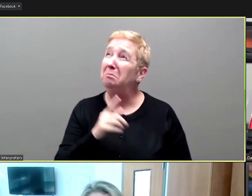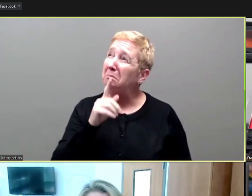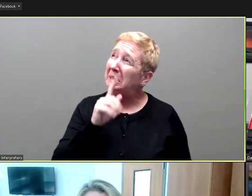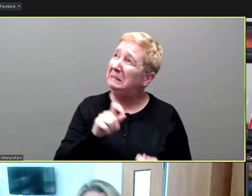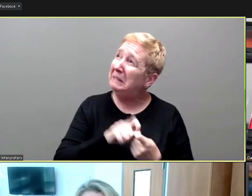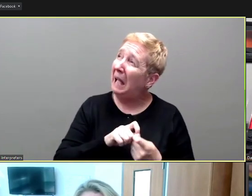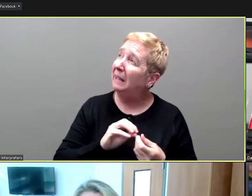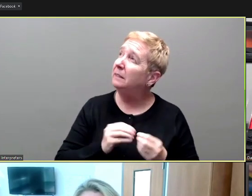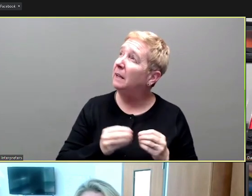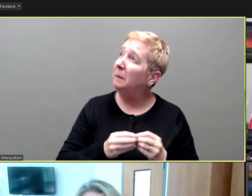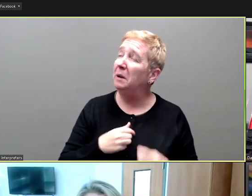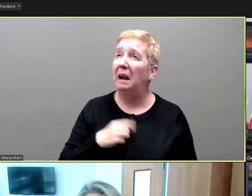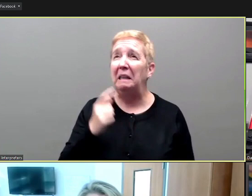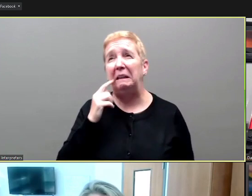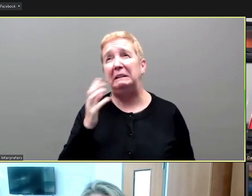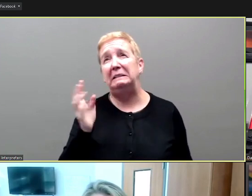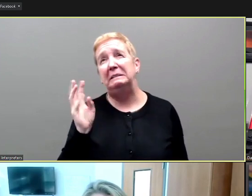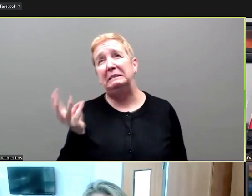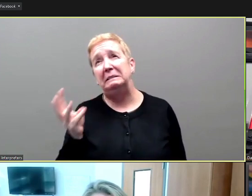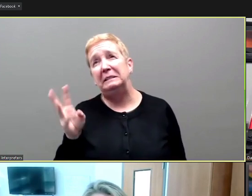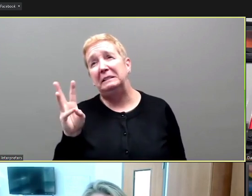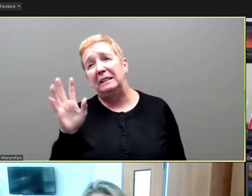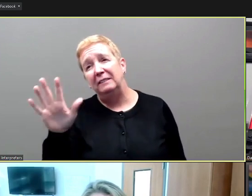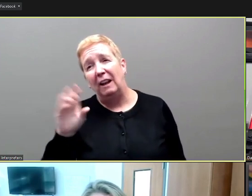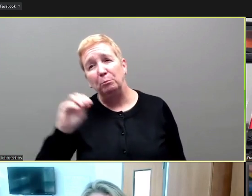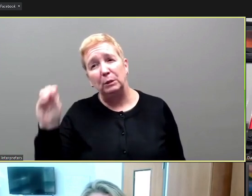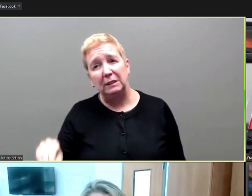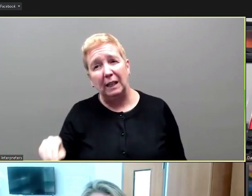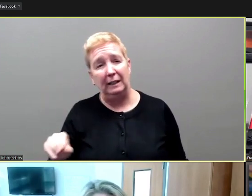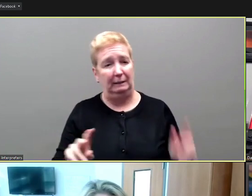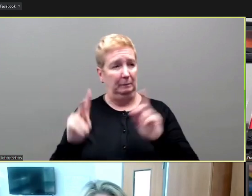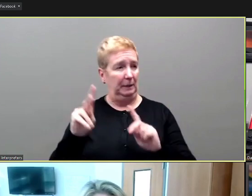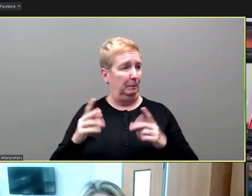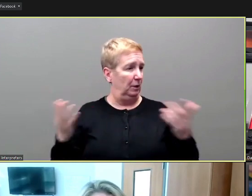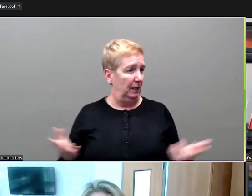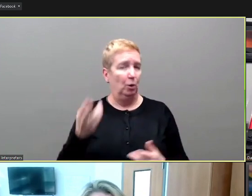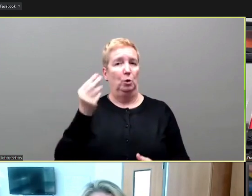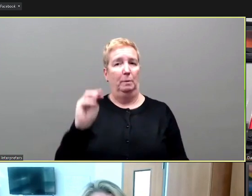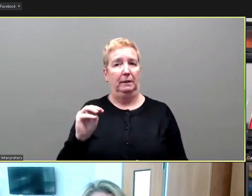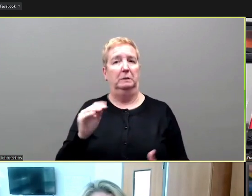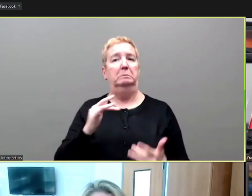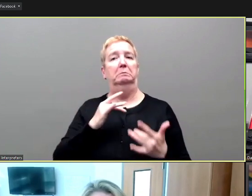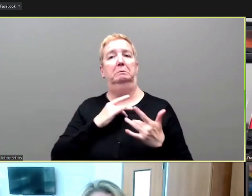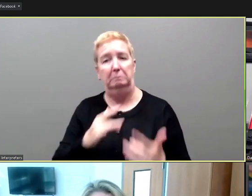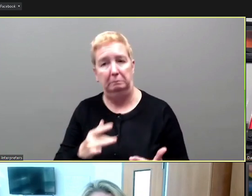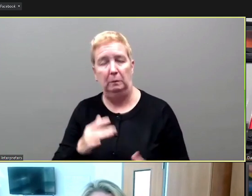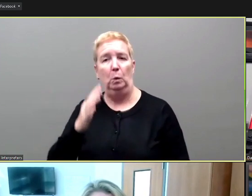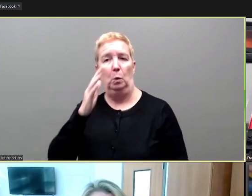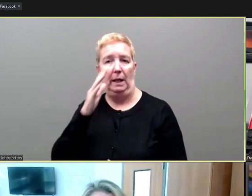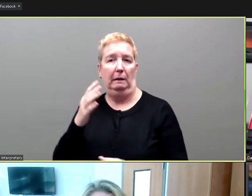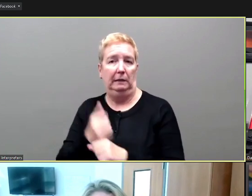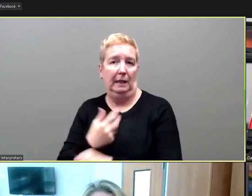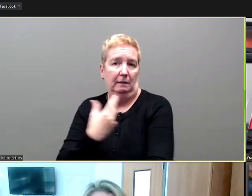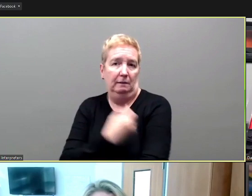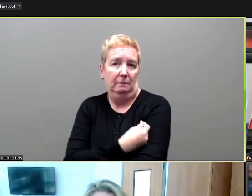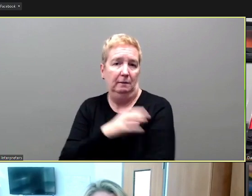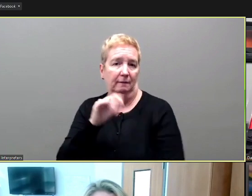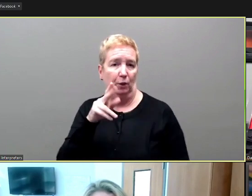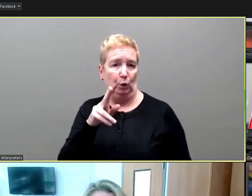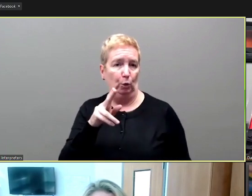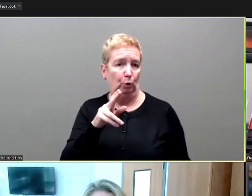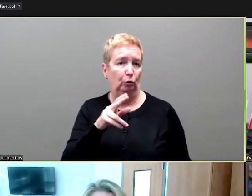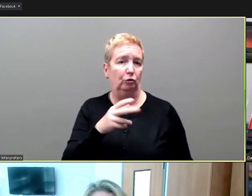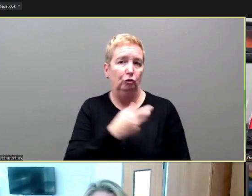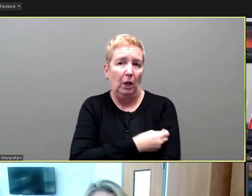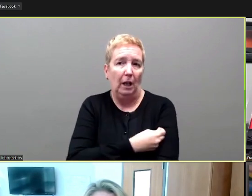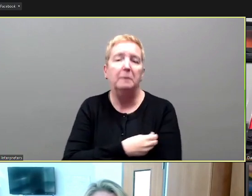I'm going to say 65% of New Mexicans are likely to get a flu shot. You know, most healthcare organizations